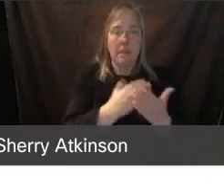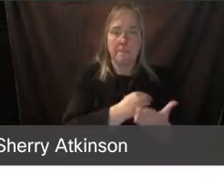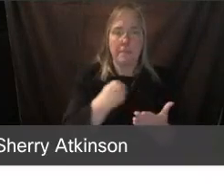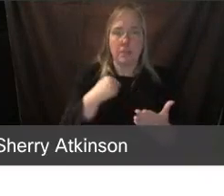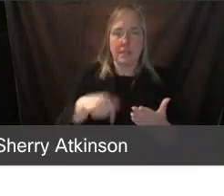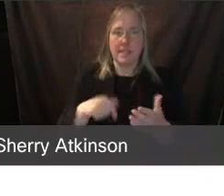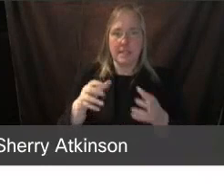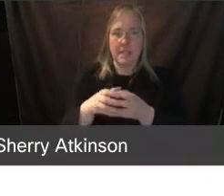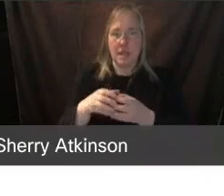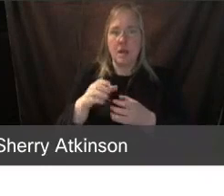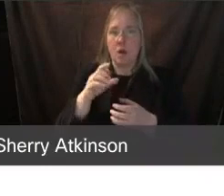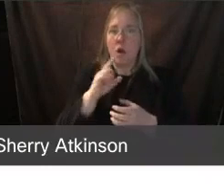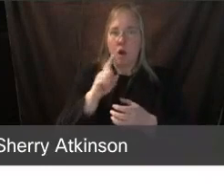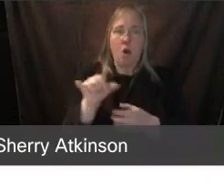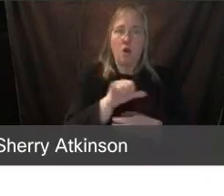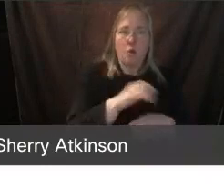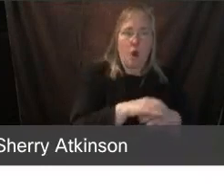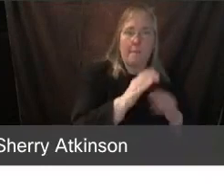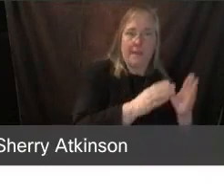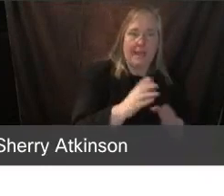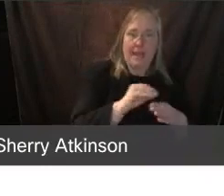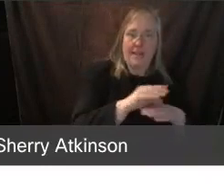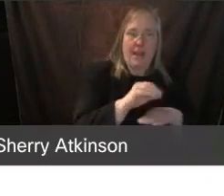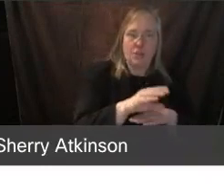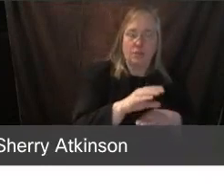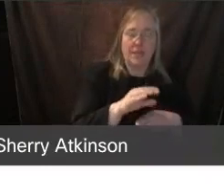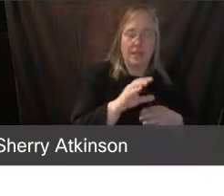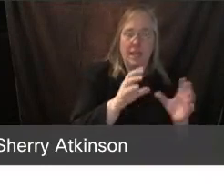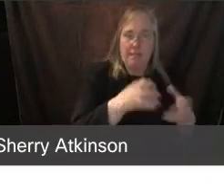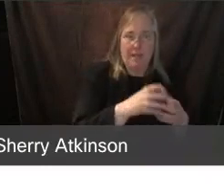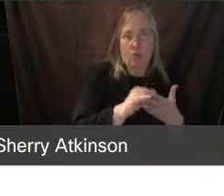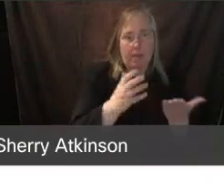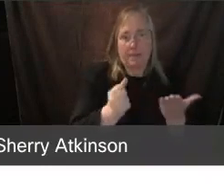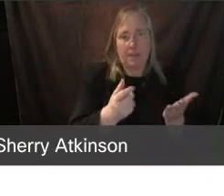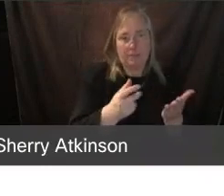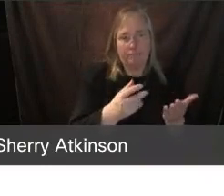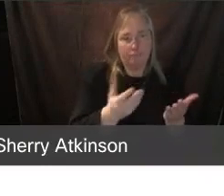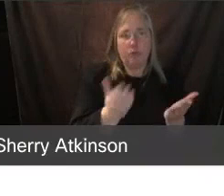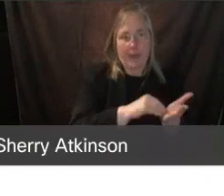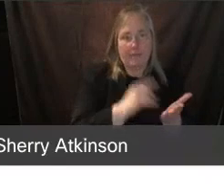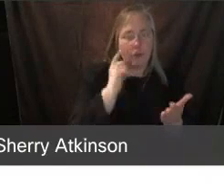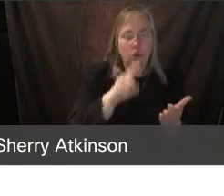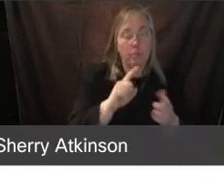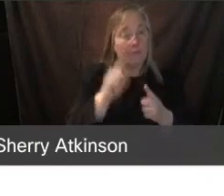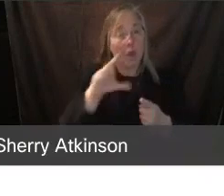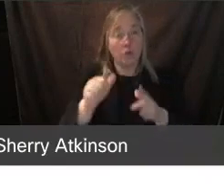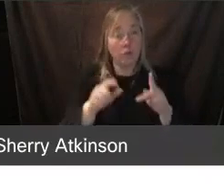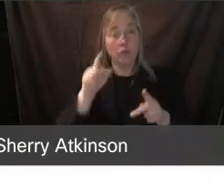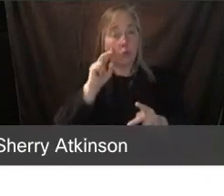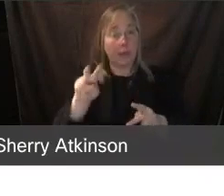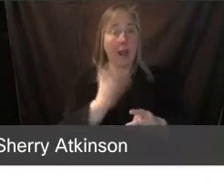on our planning advisory committee, so this may be a little repetitive for you, but for others, check out our Facebook page. If you go